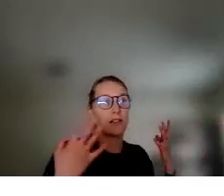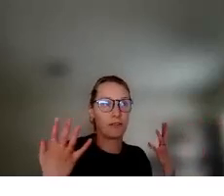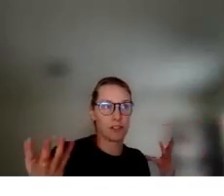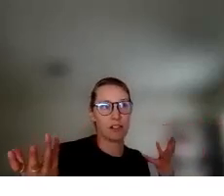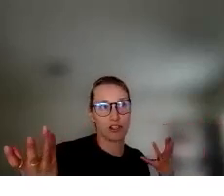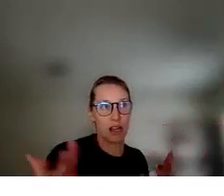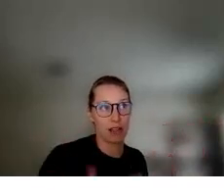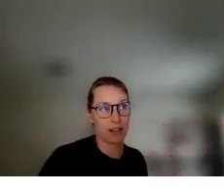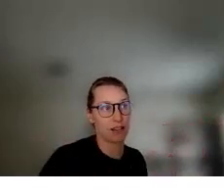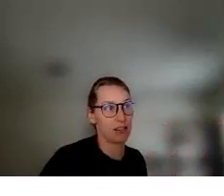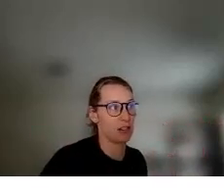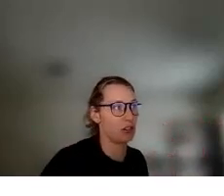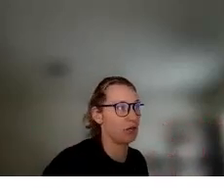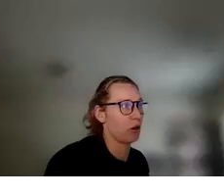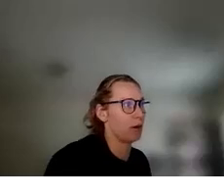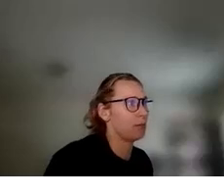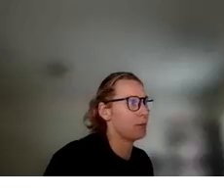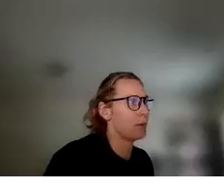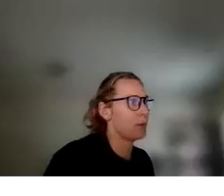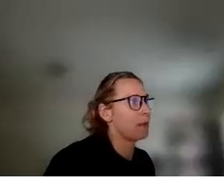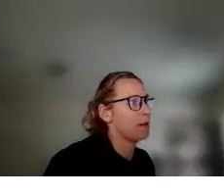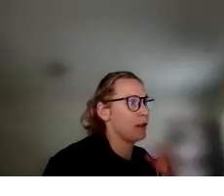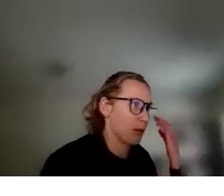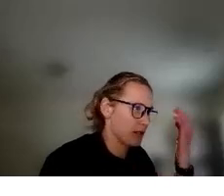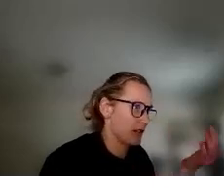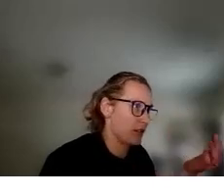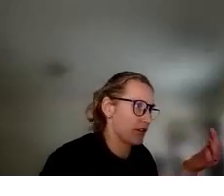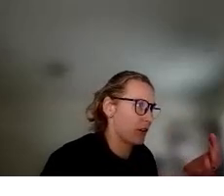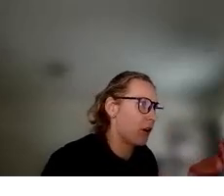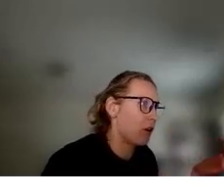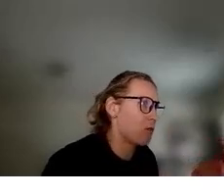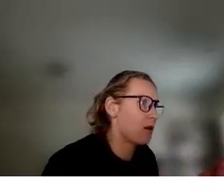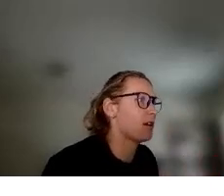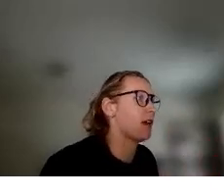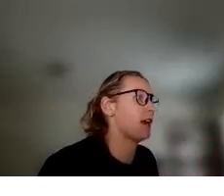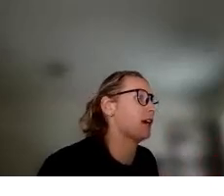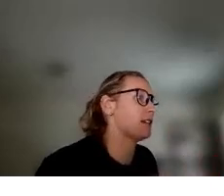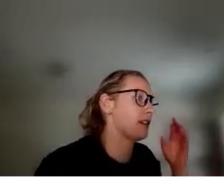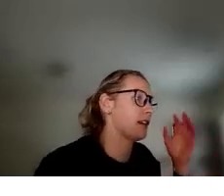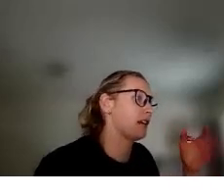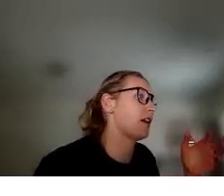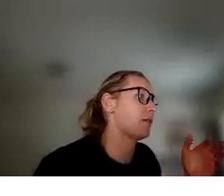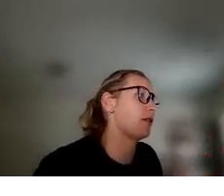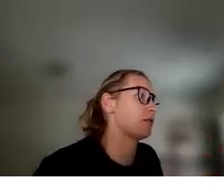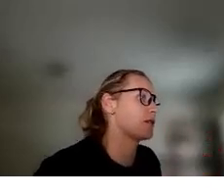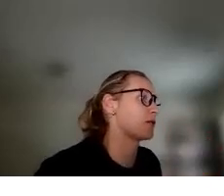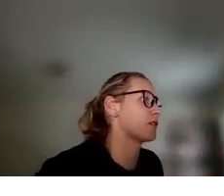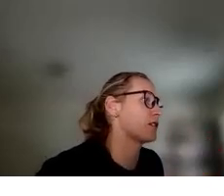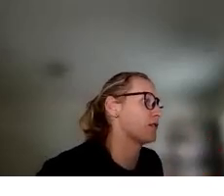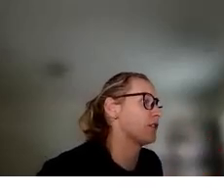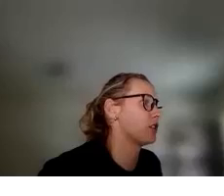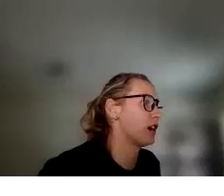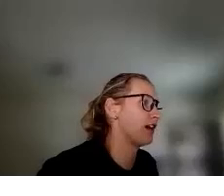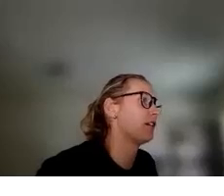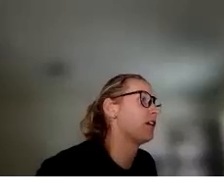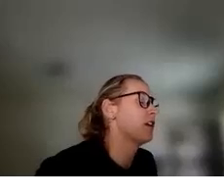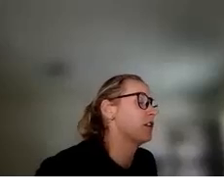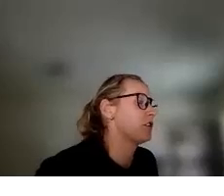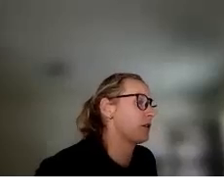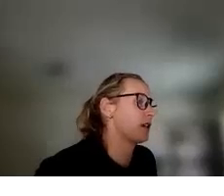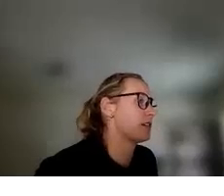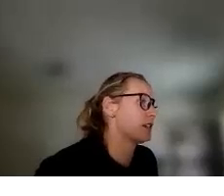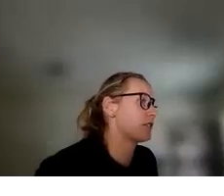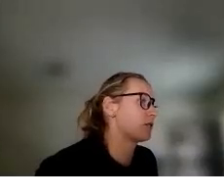specific physician attestation form. They must live in their home, and the income and resources of the